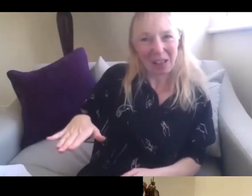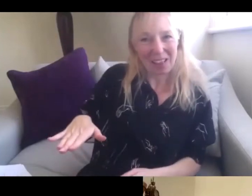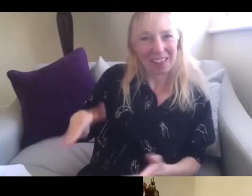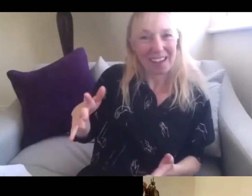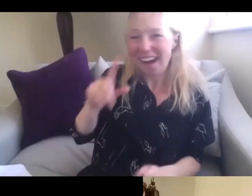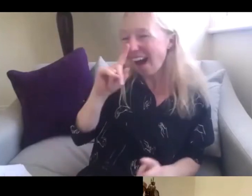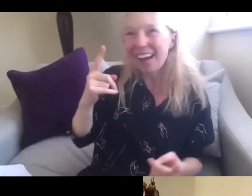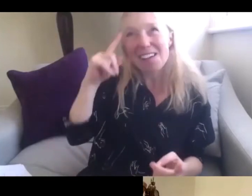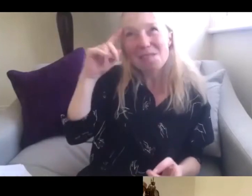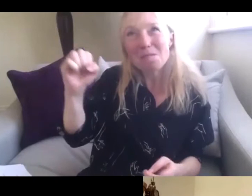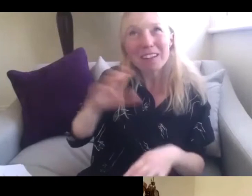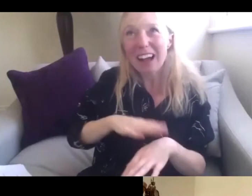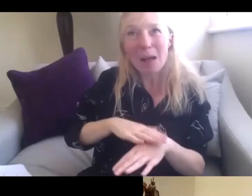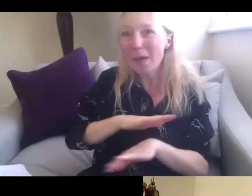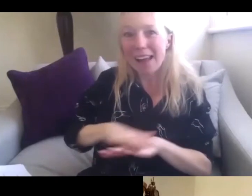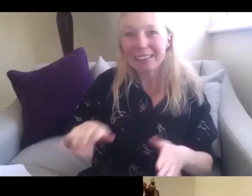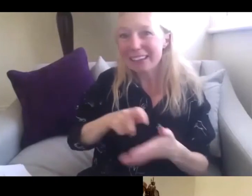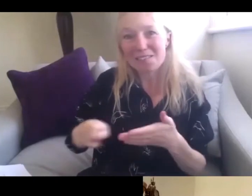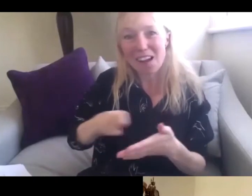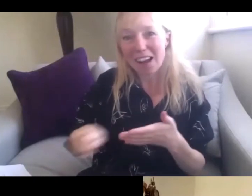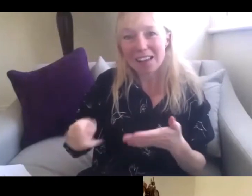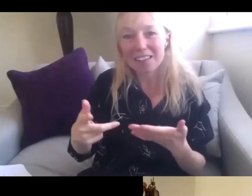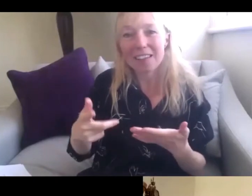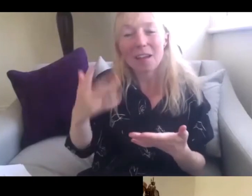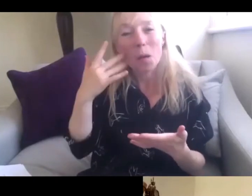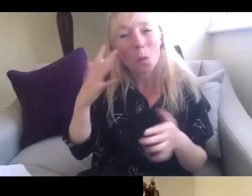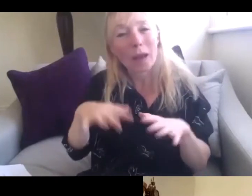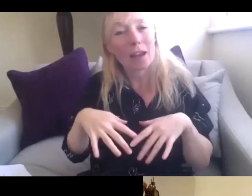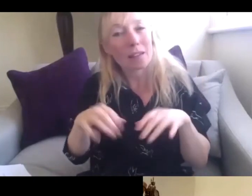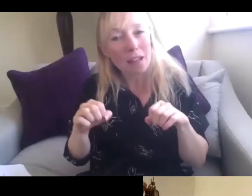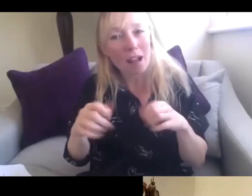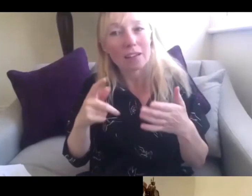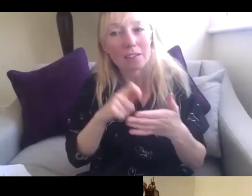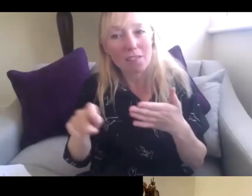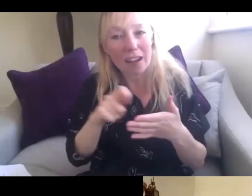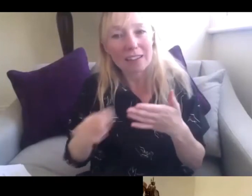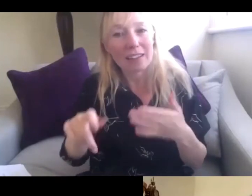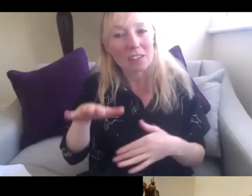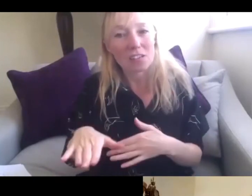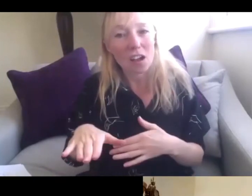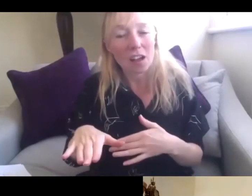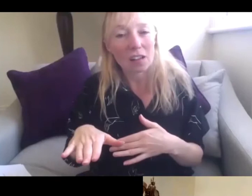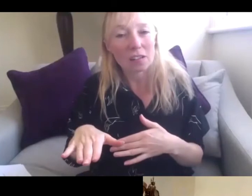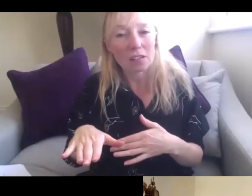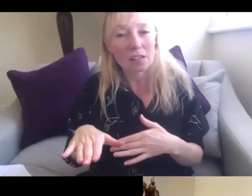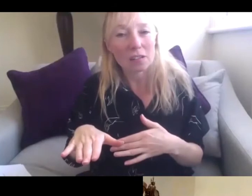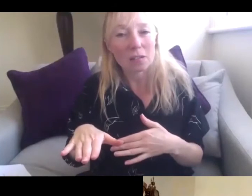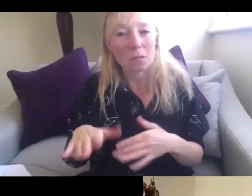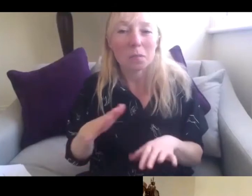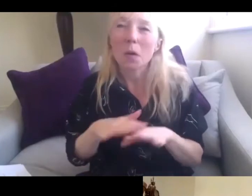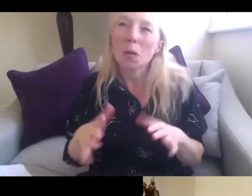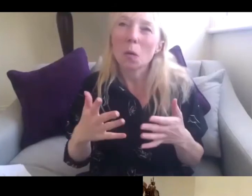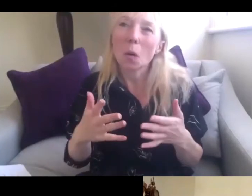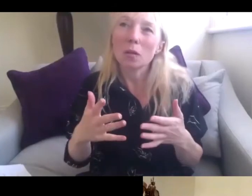writing. And I think when I started writing as a child, or not so much writing, but I think I discovered at